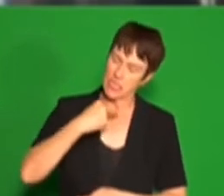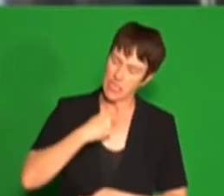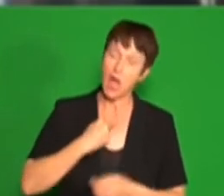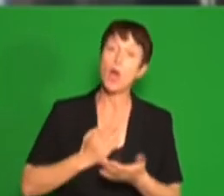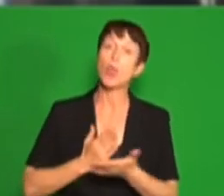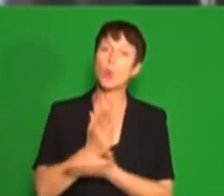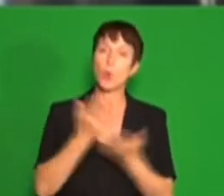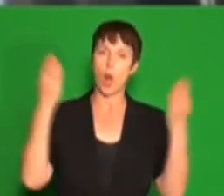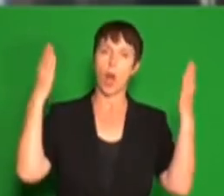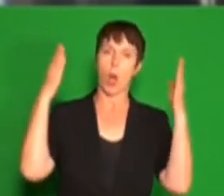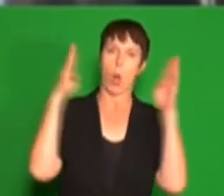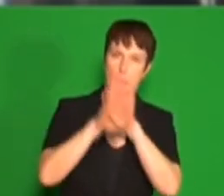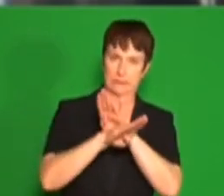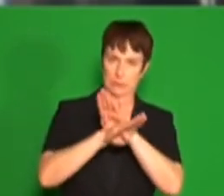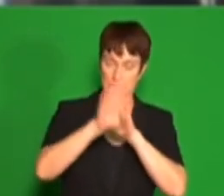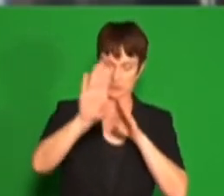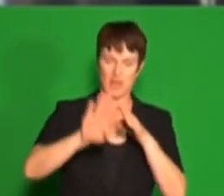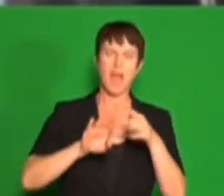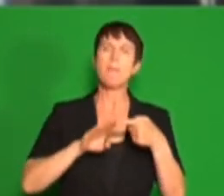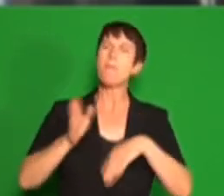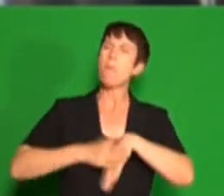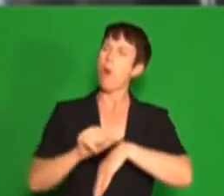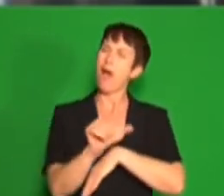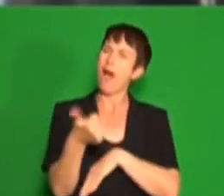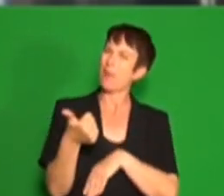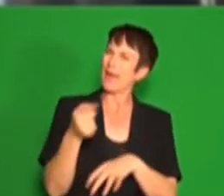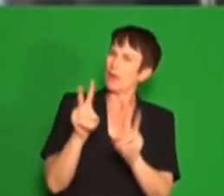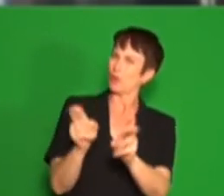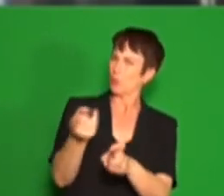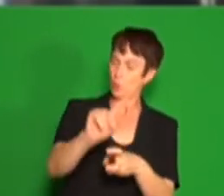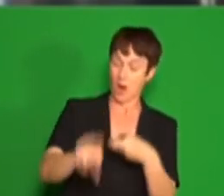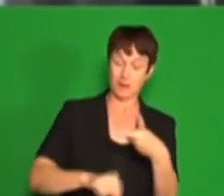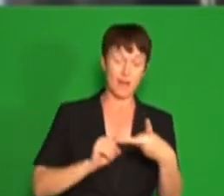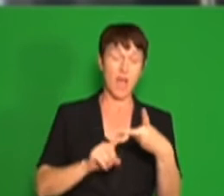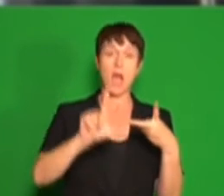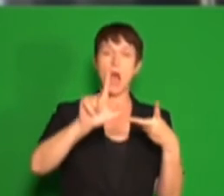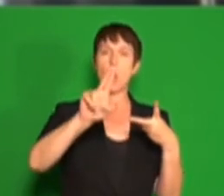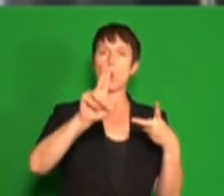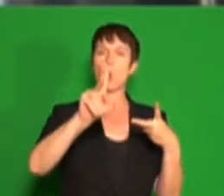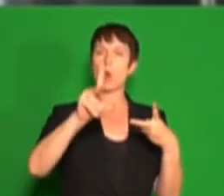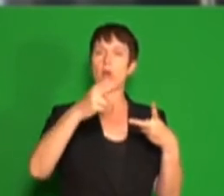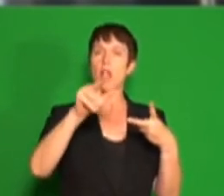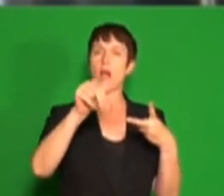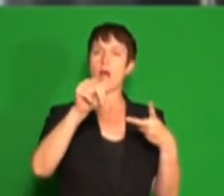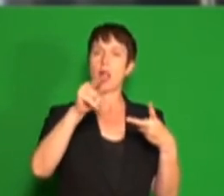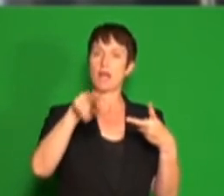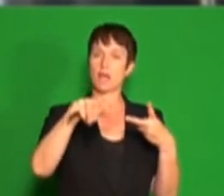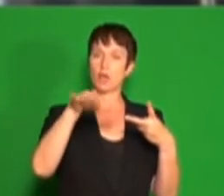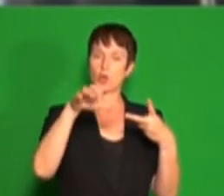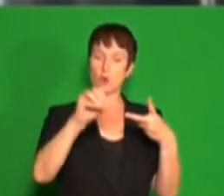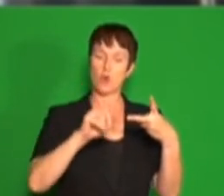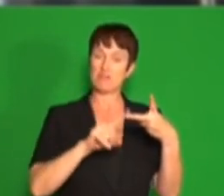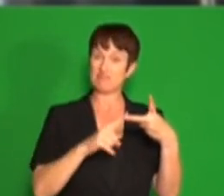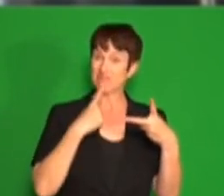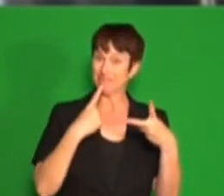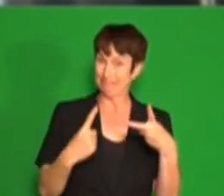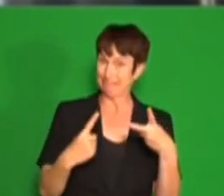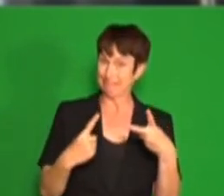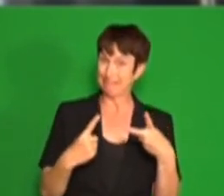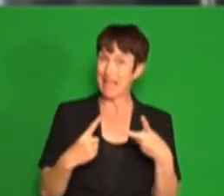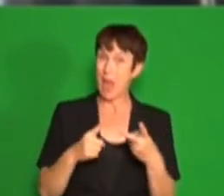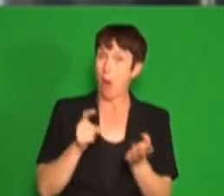Lucanio from Business Day. How close is South Africa's debt to being unstable? Do you foresee the SARB having to increase